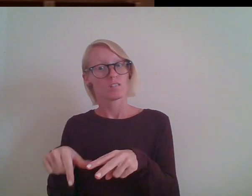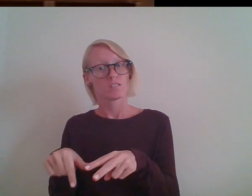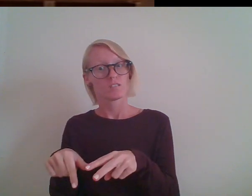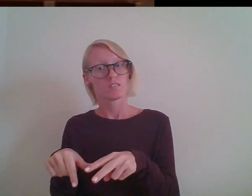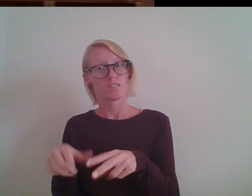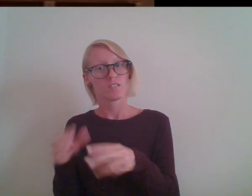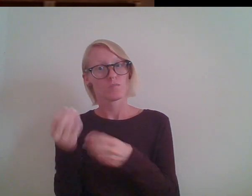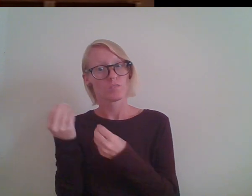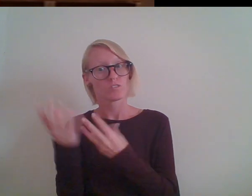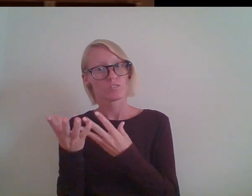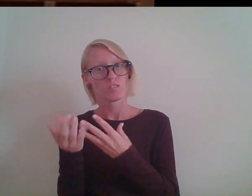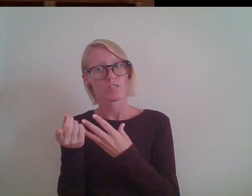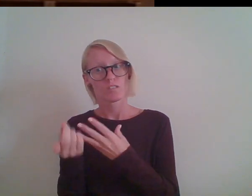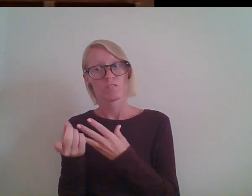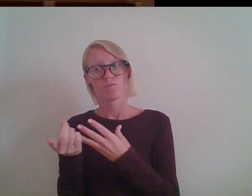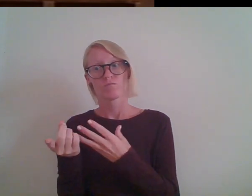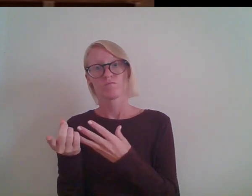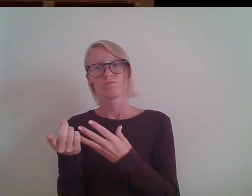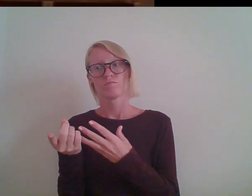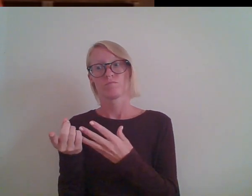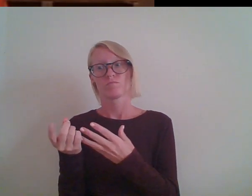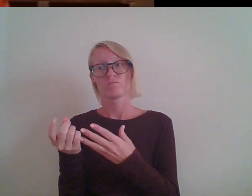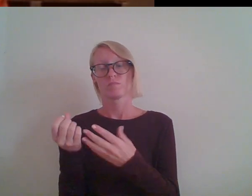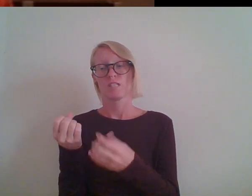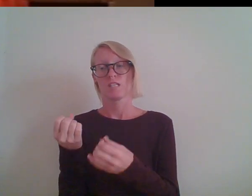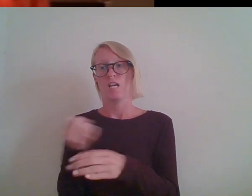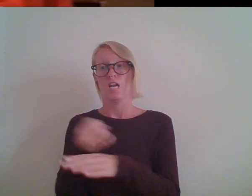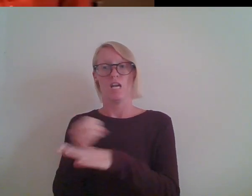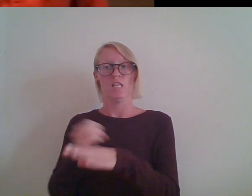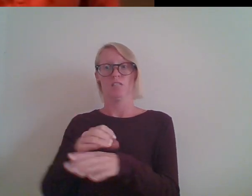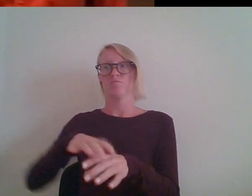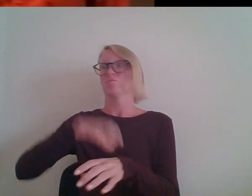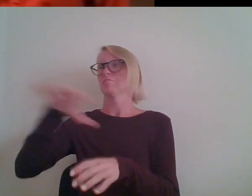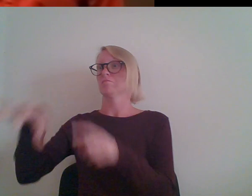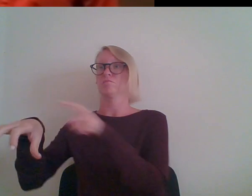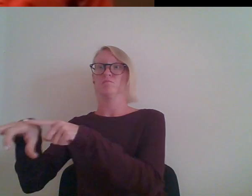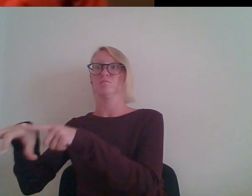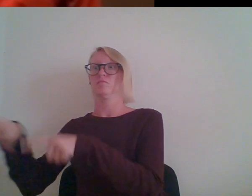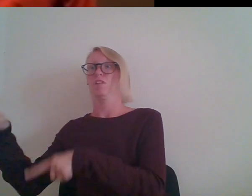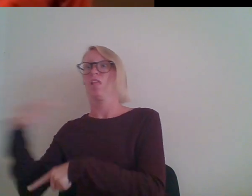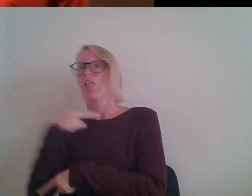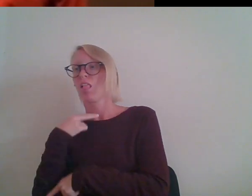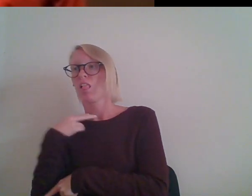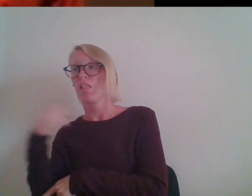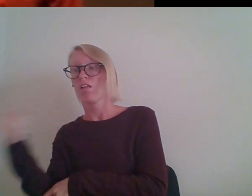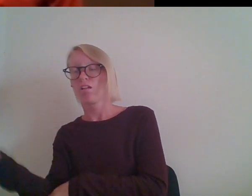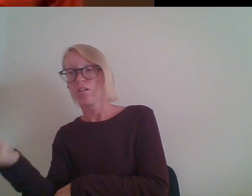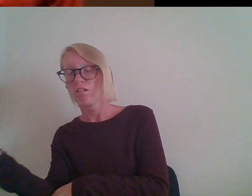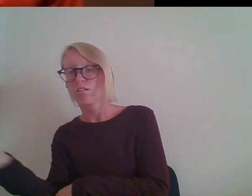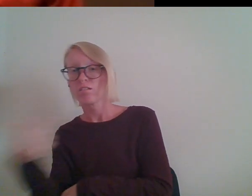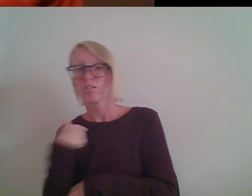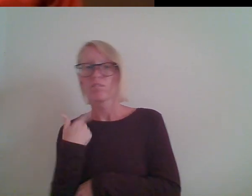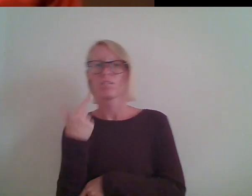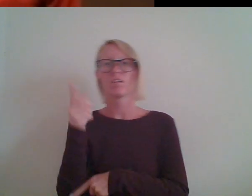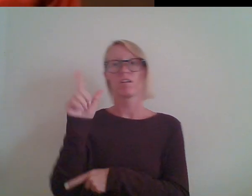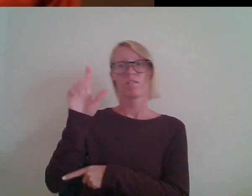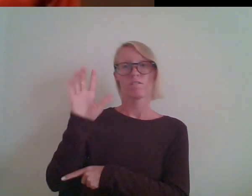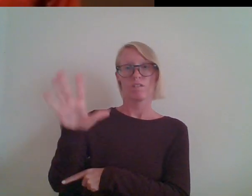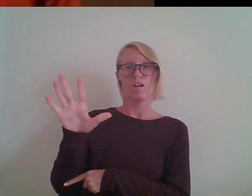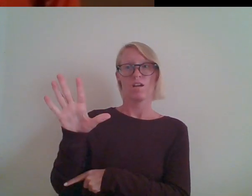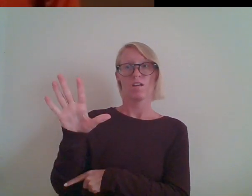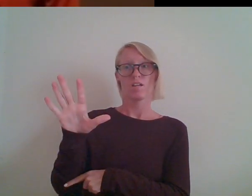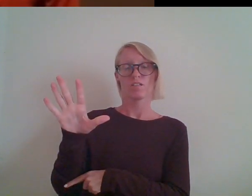deserted island. And you then rate its value on a 5-point scale, 1 being no value, 5 being highly